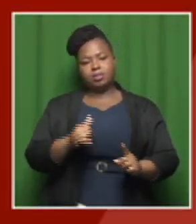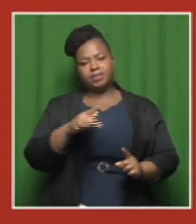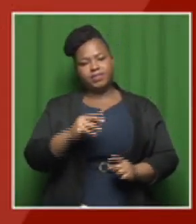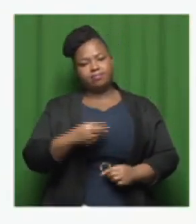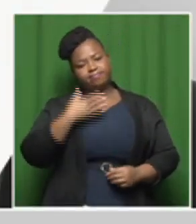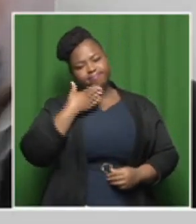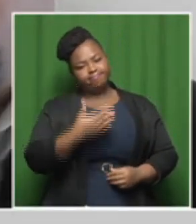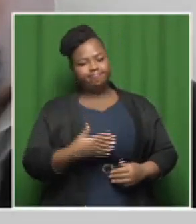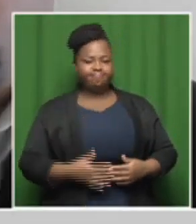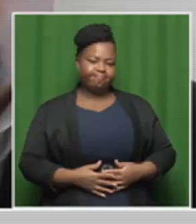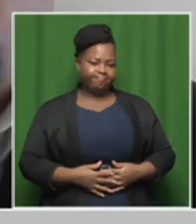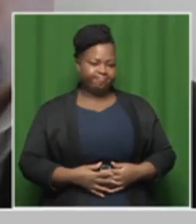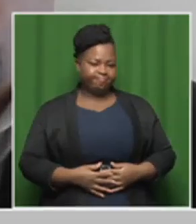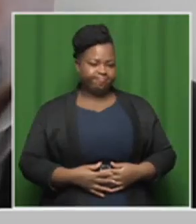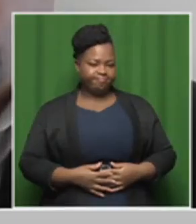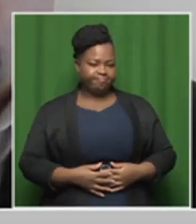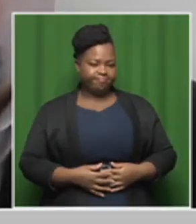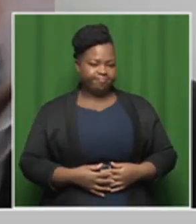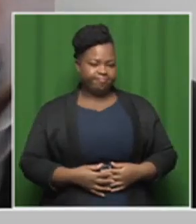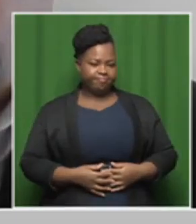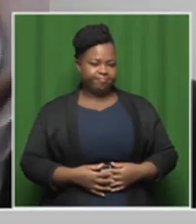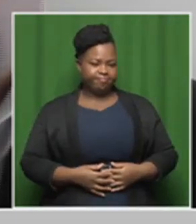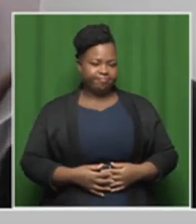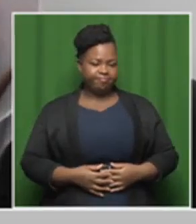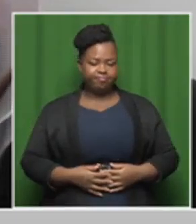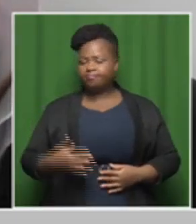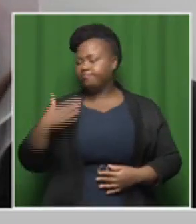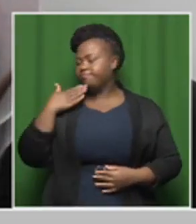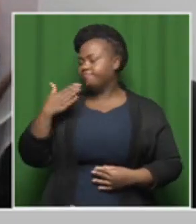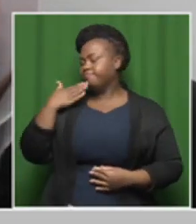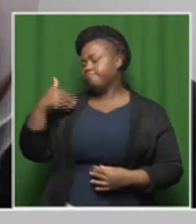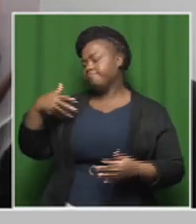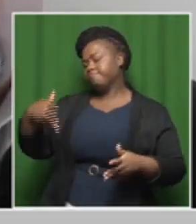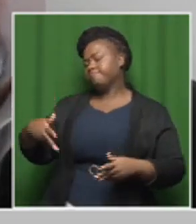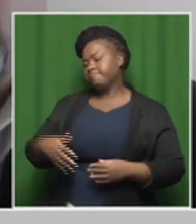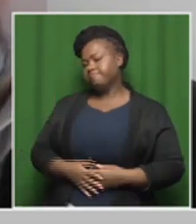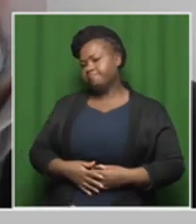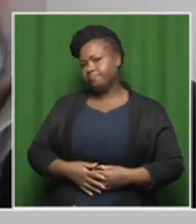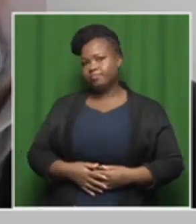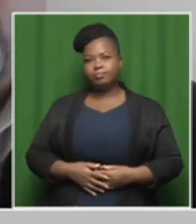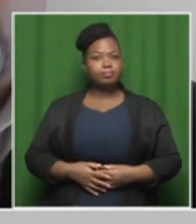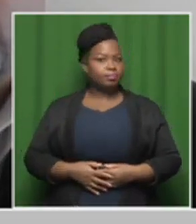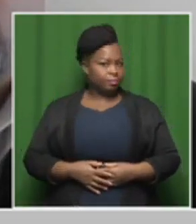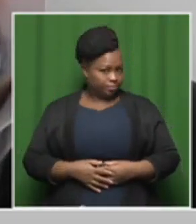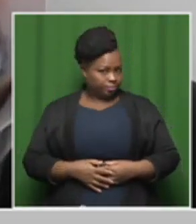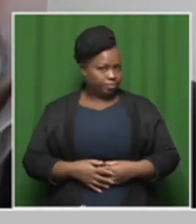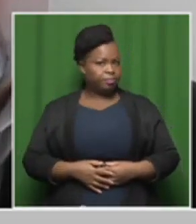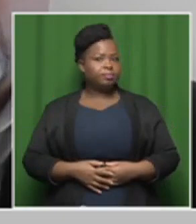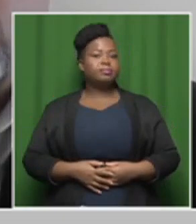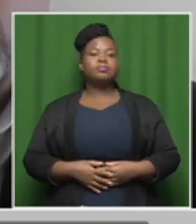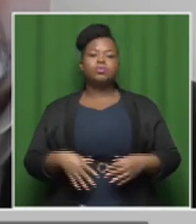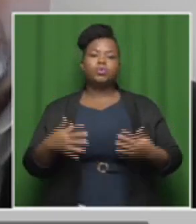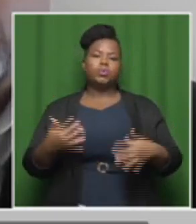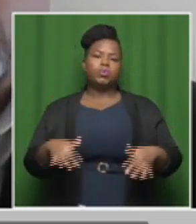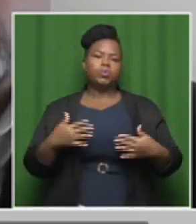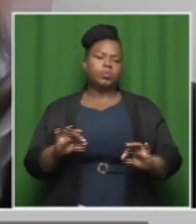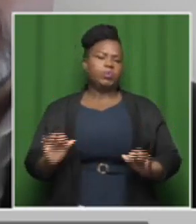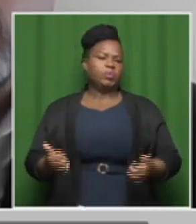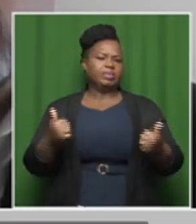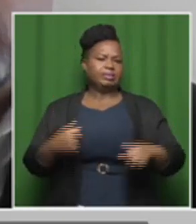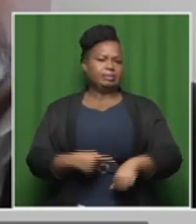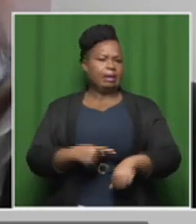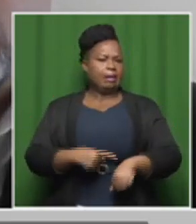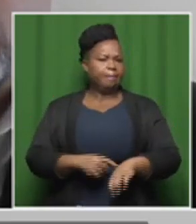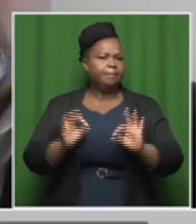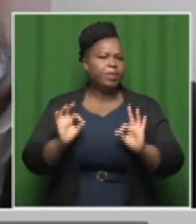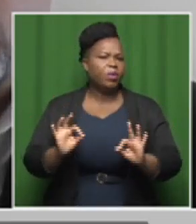joining us. Great to have you. Great, thanks for having me, Leyen. I mean, this is really an opportune time, I imagine,